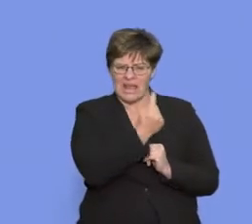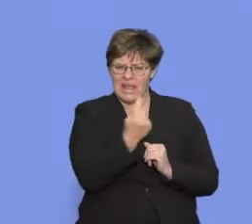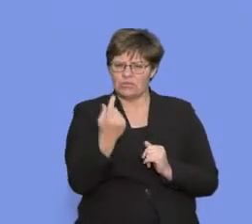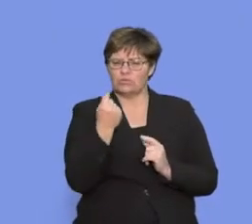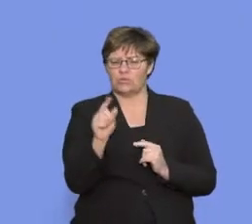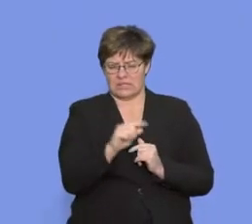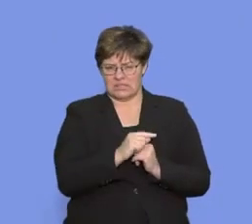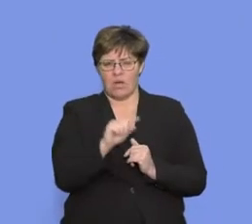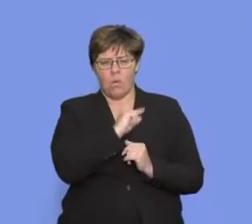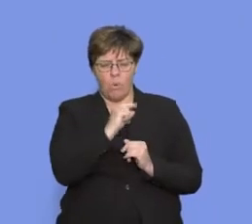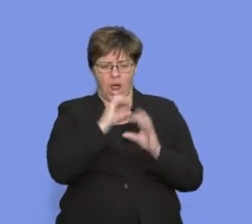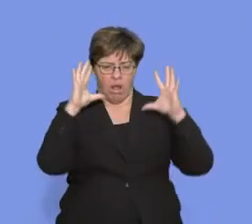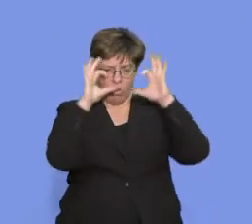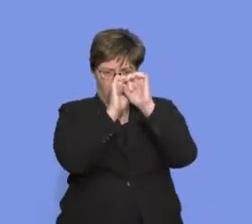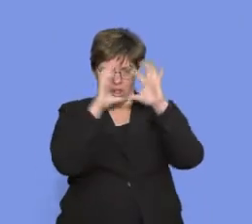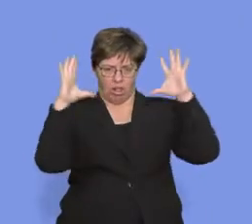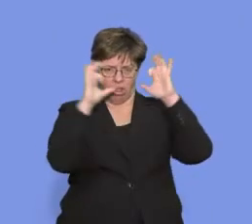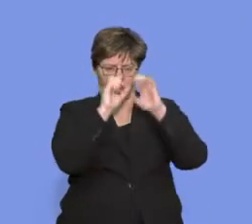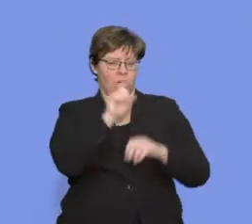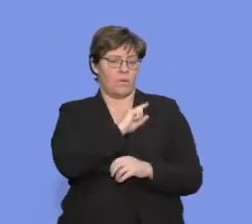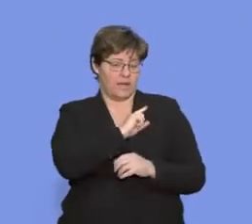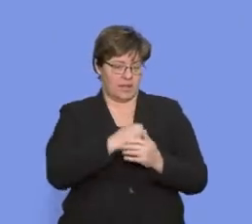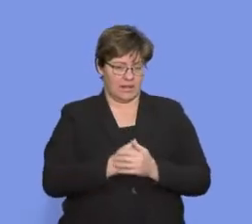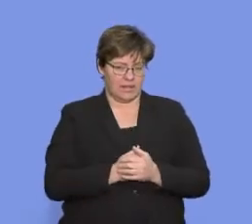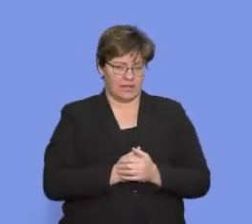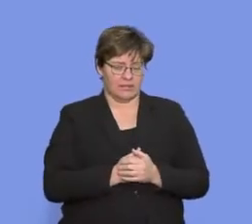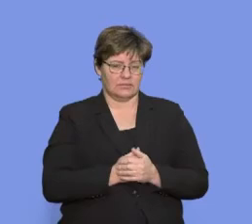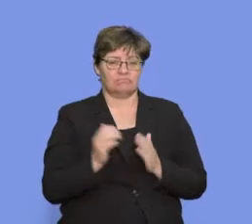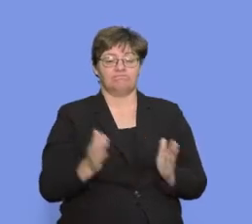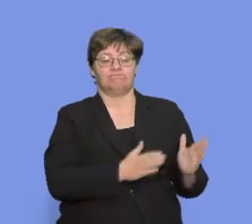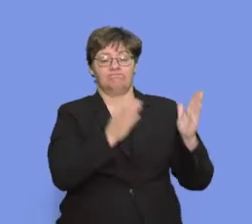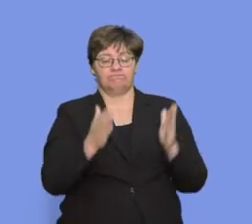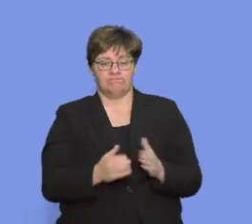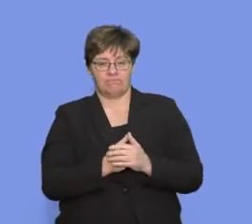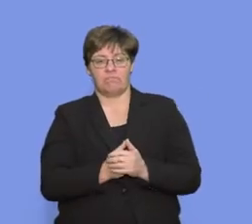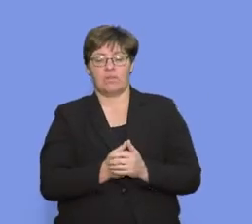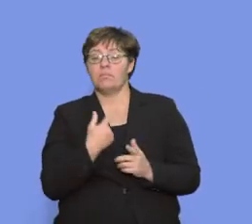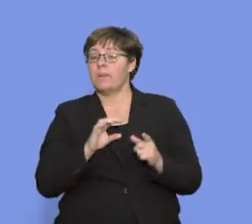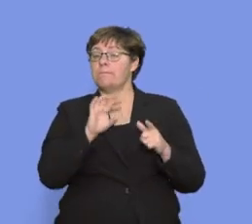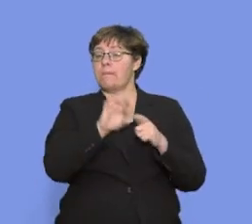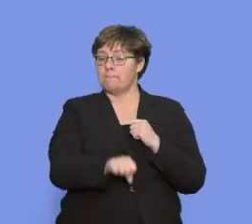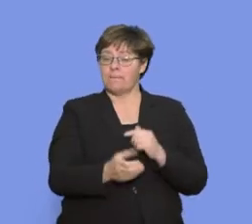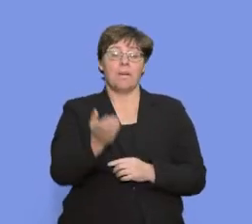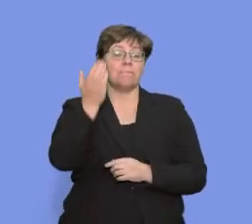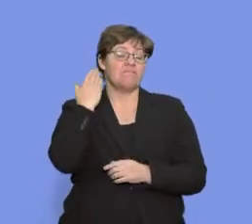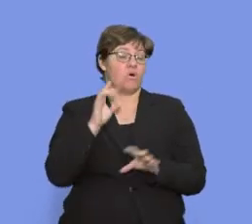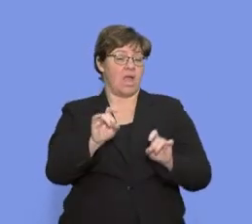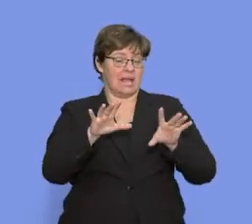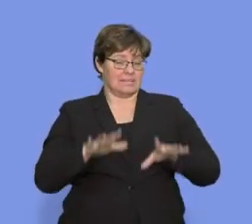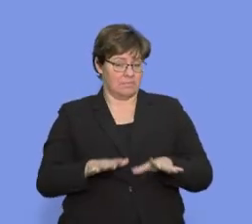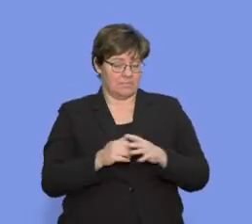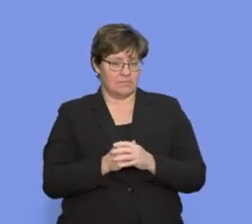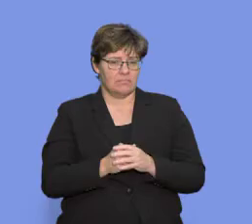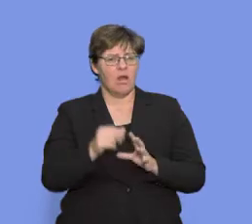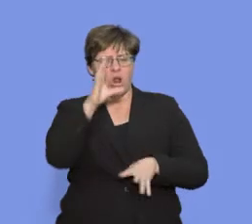is doing and why the pupil is bigger and smaller. Let's go on. Now we found in the previous exams